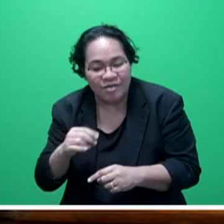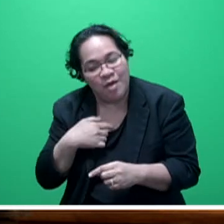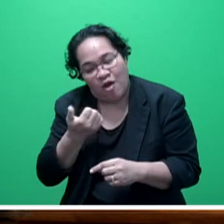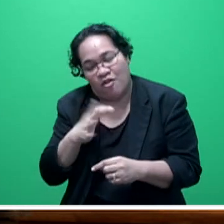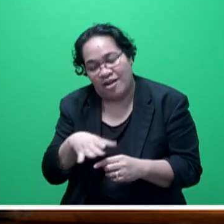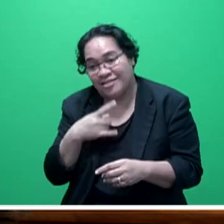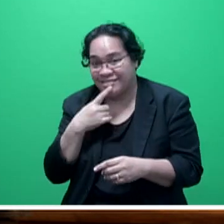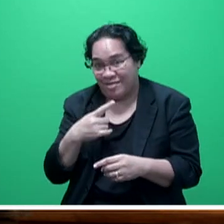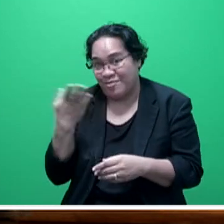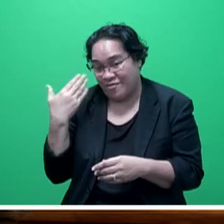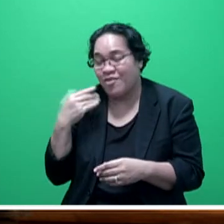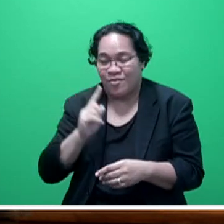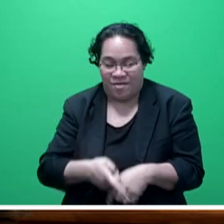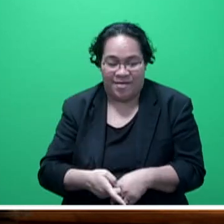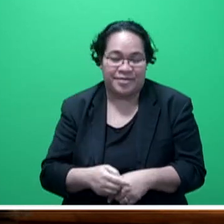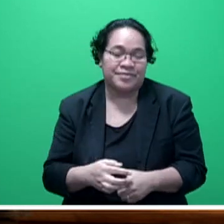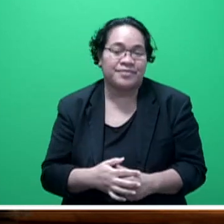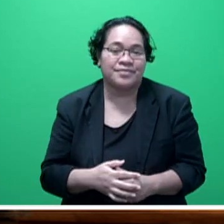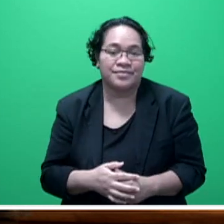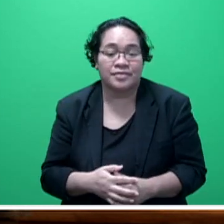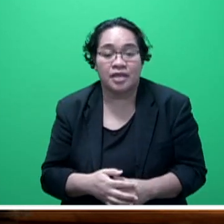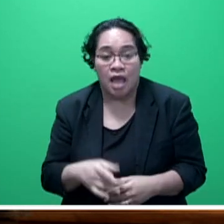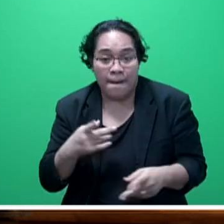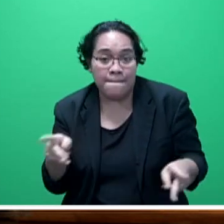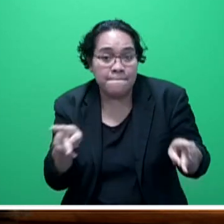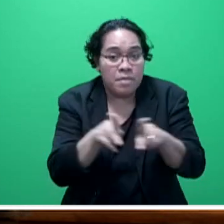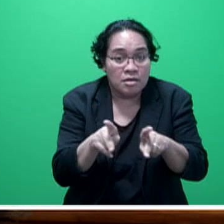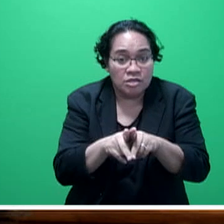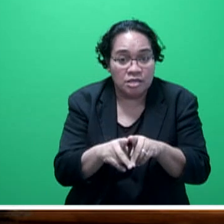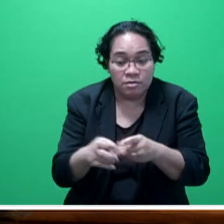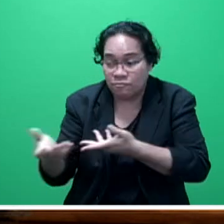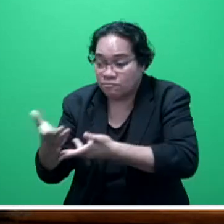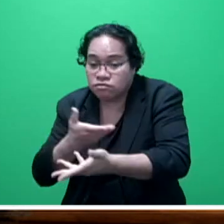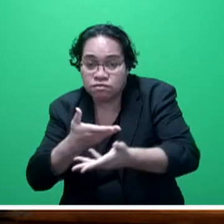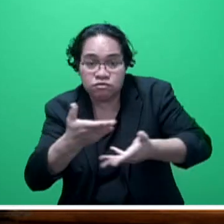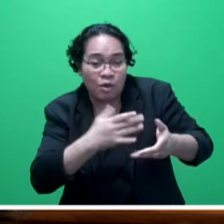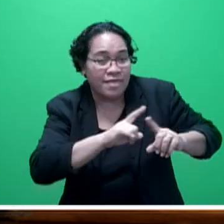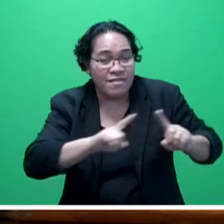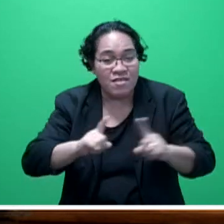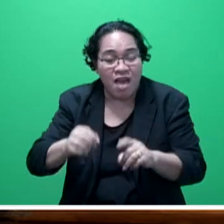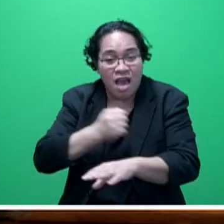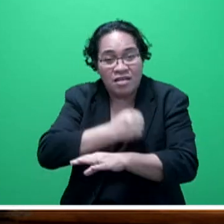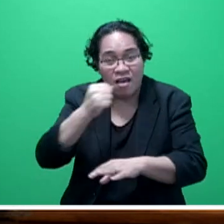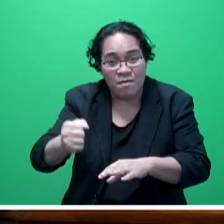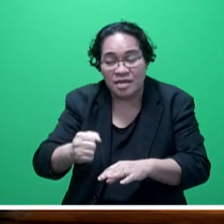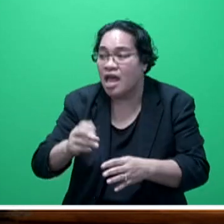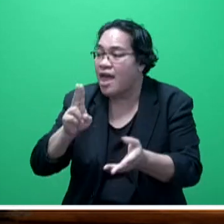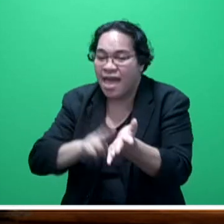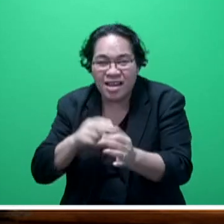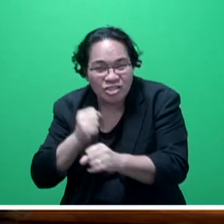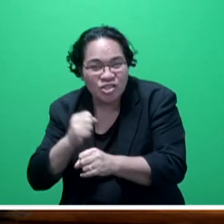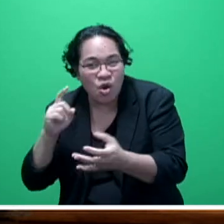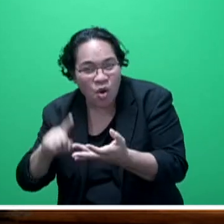to. Mr. Speaker, sir, partnership and collaboration with the government ministries, non-government organizations,